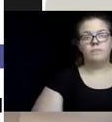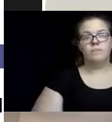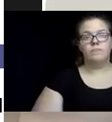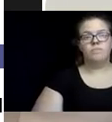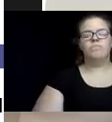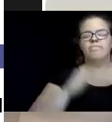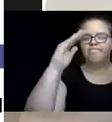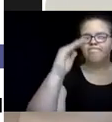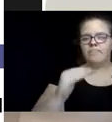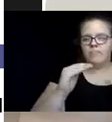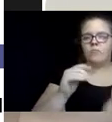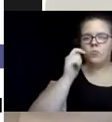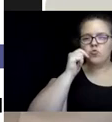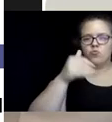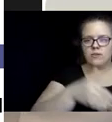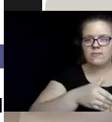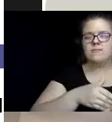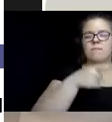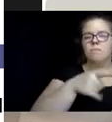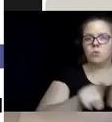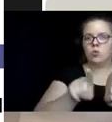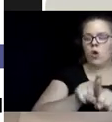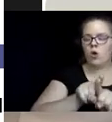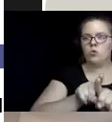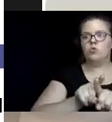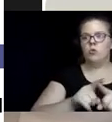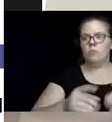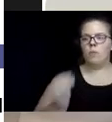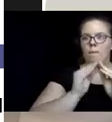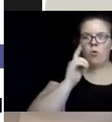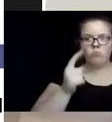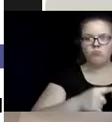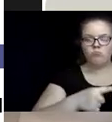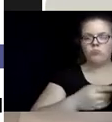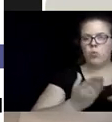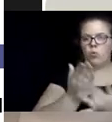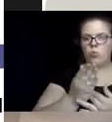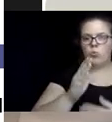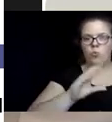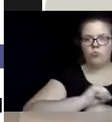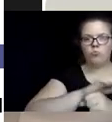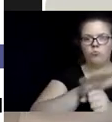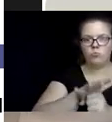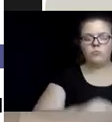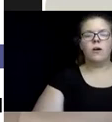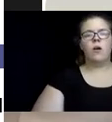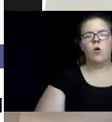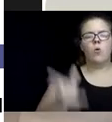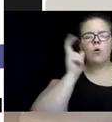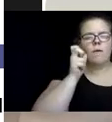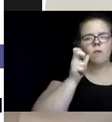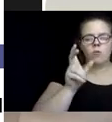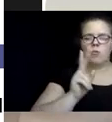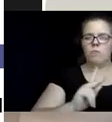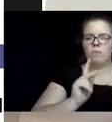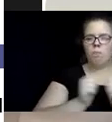Moving on to racism and how this has also become more apparent through the COVID crisis. We have often heard that individuals with underlying